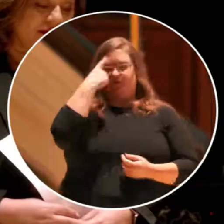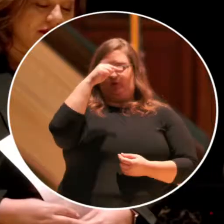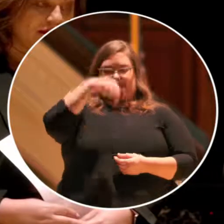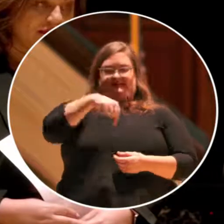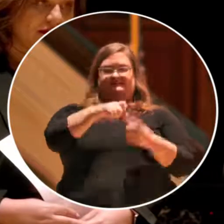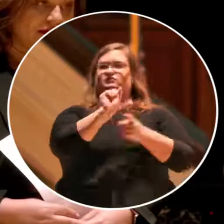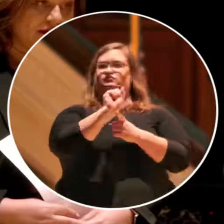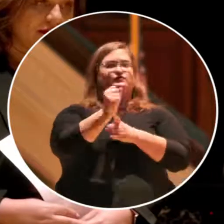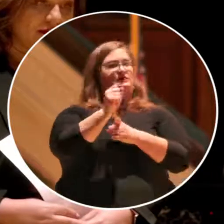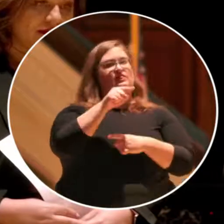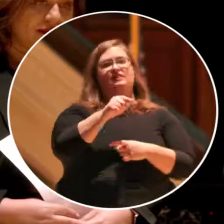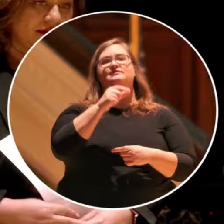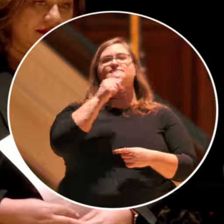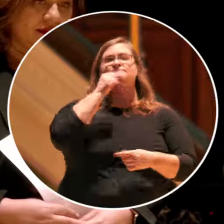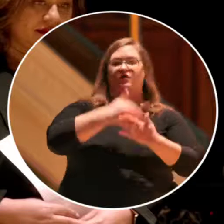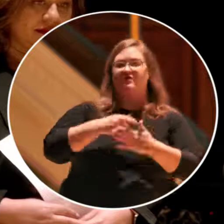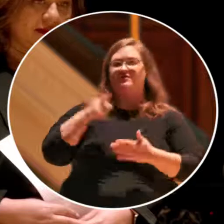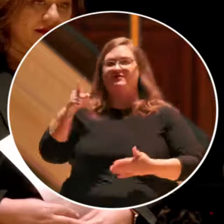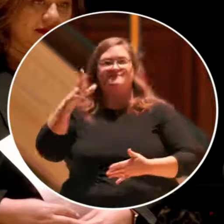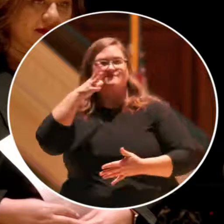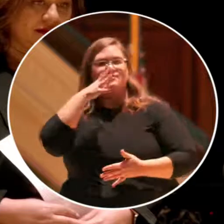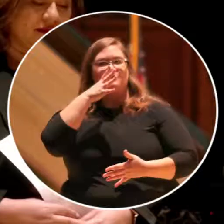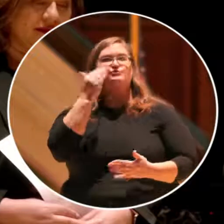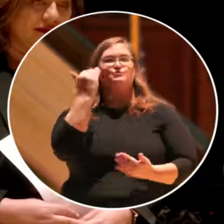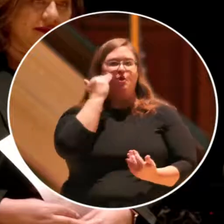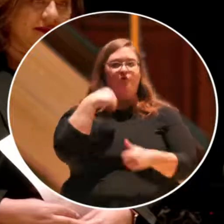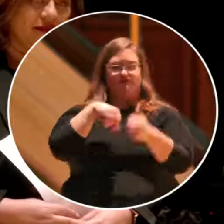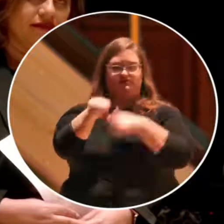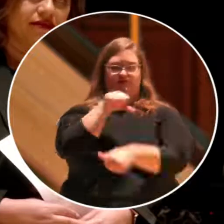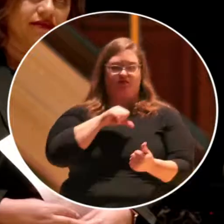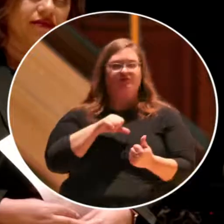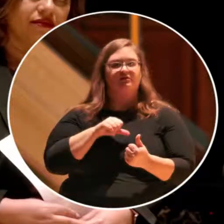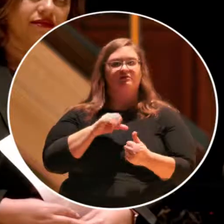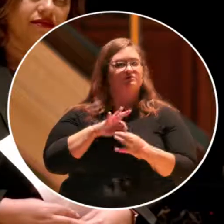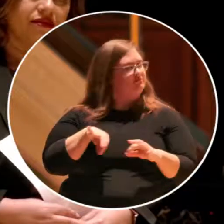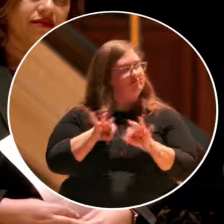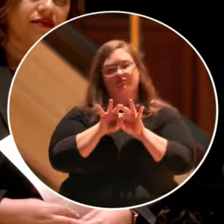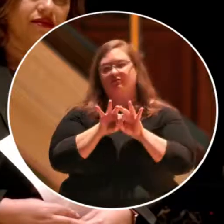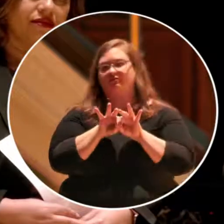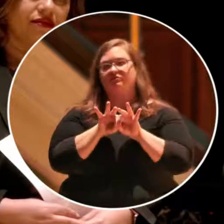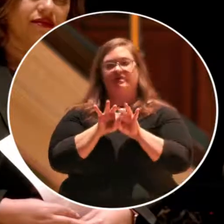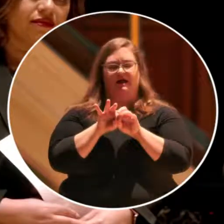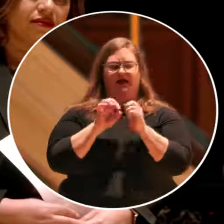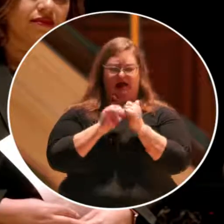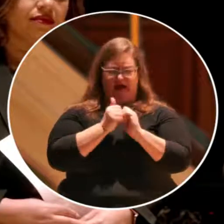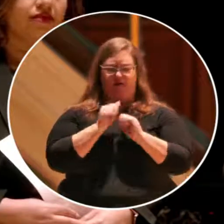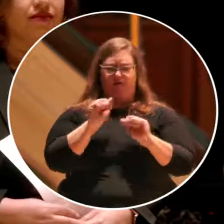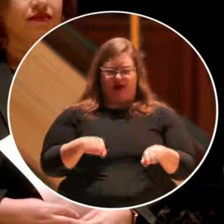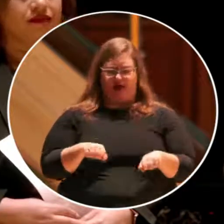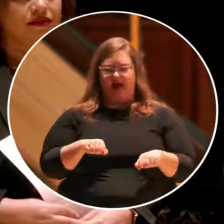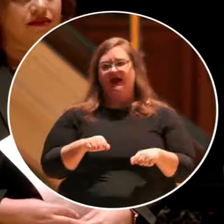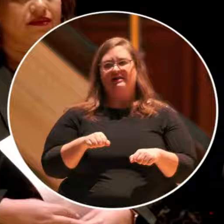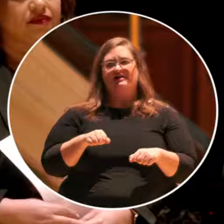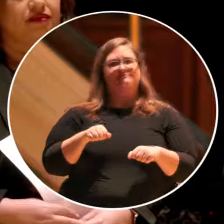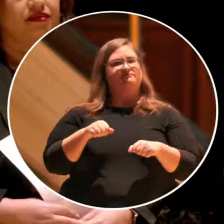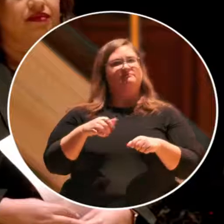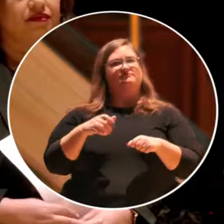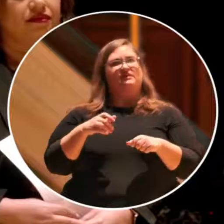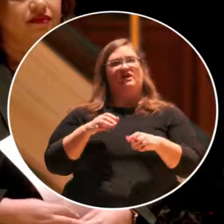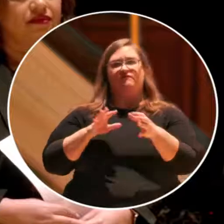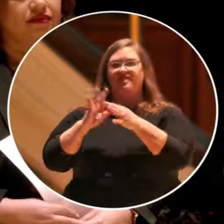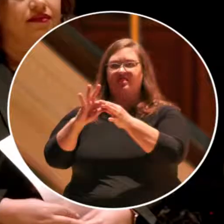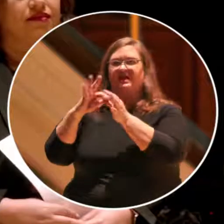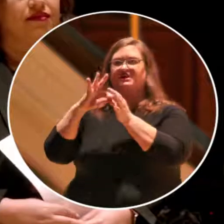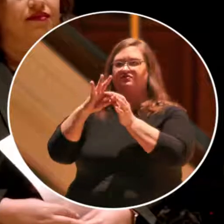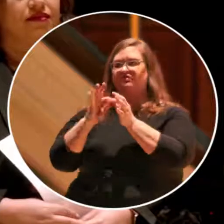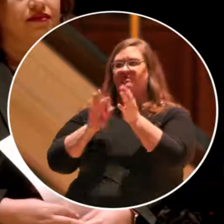of this mother and this daughter to know each other. How can a relationship thrive when a number limits